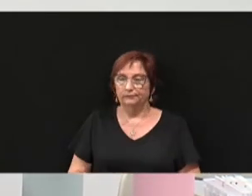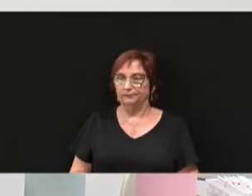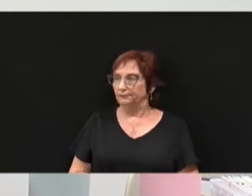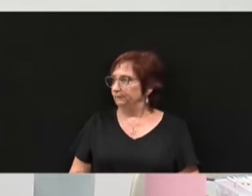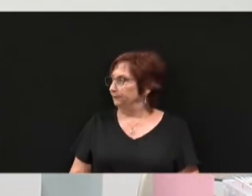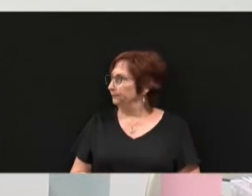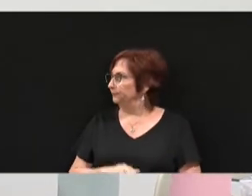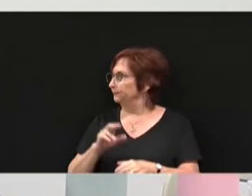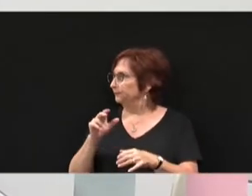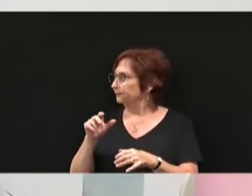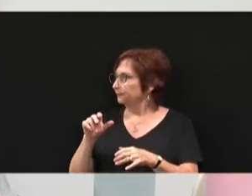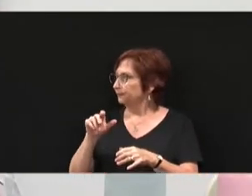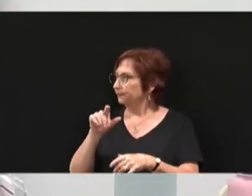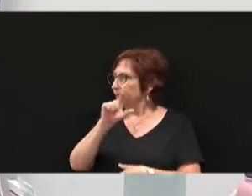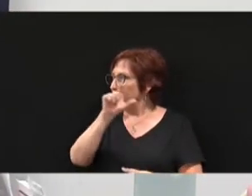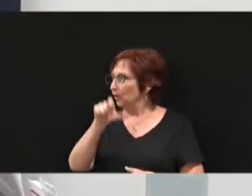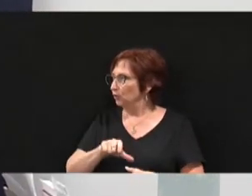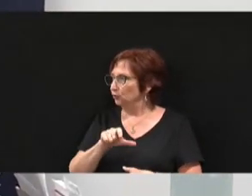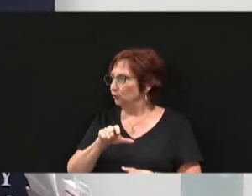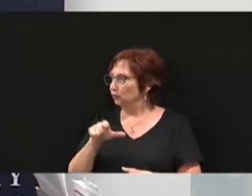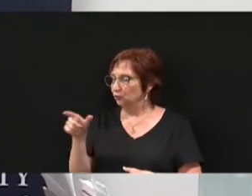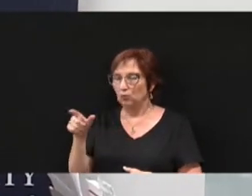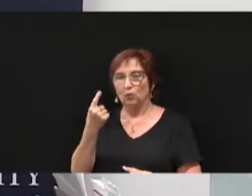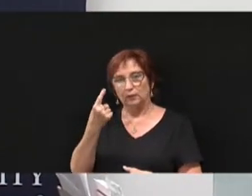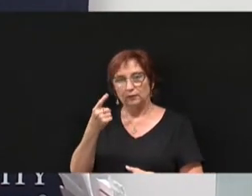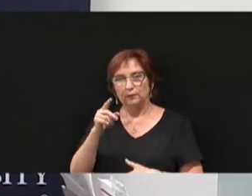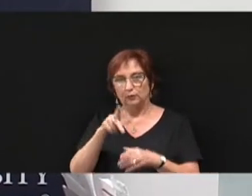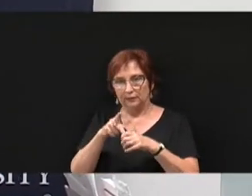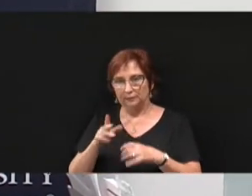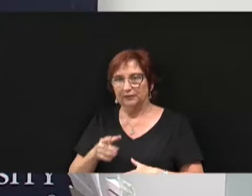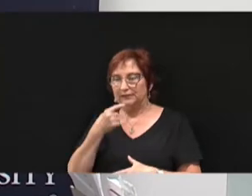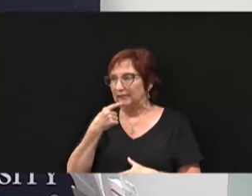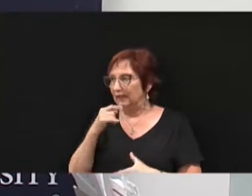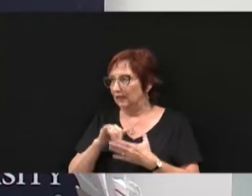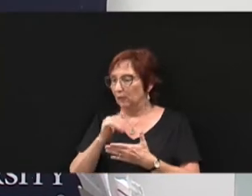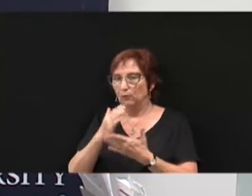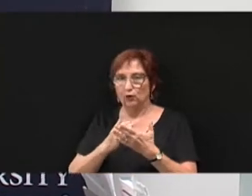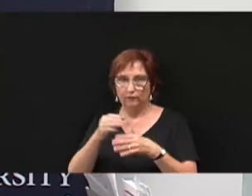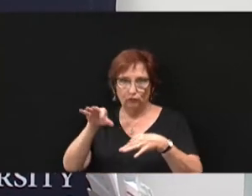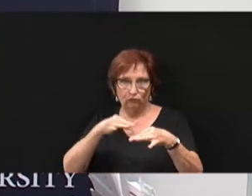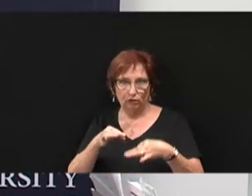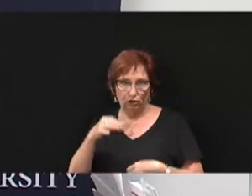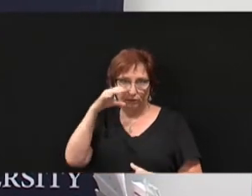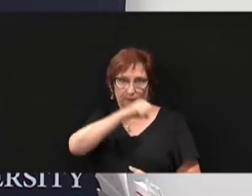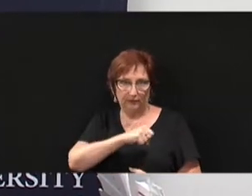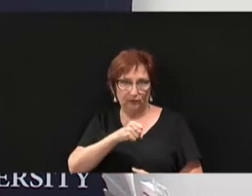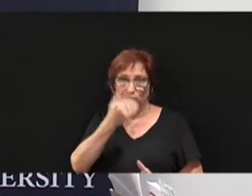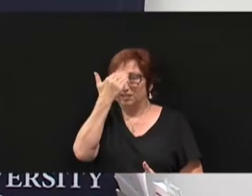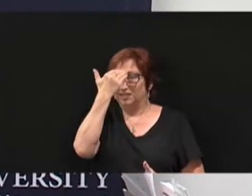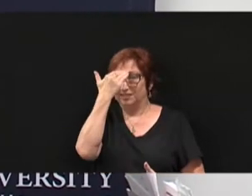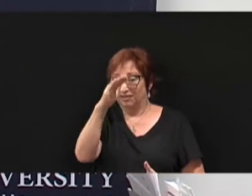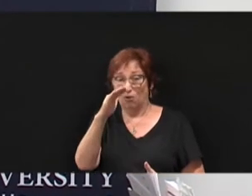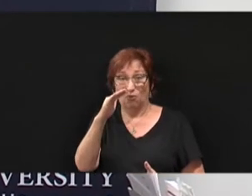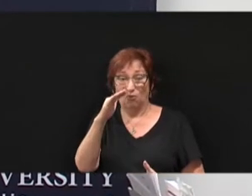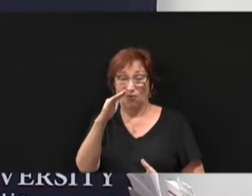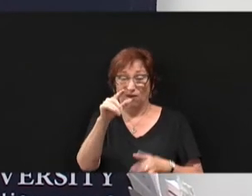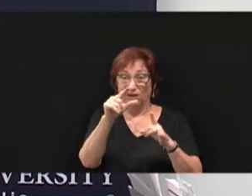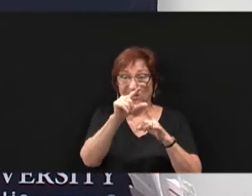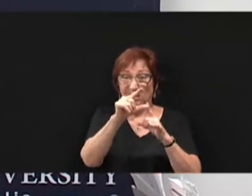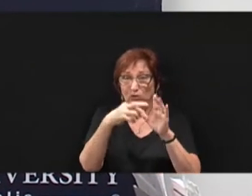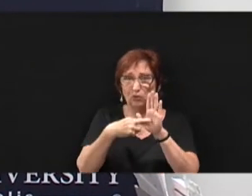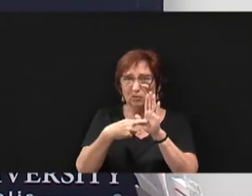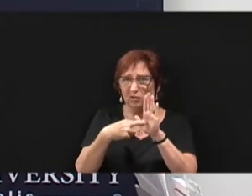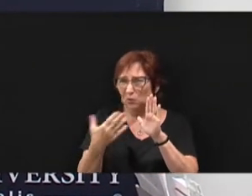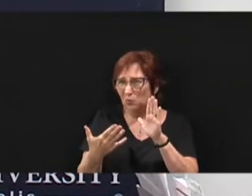participant said that she missed part of the directions, and so she didn't really know what those letters meant, and she